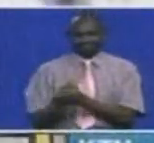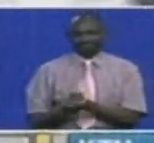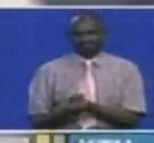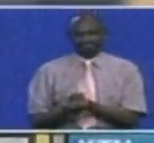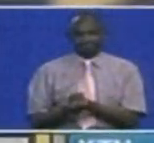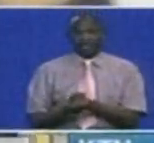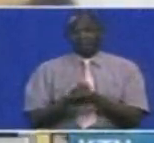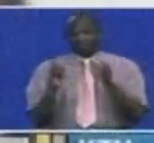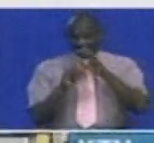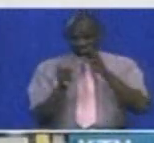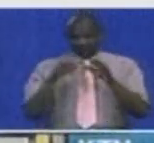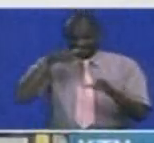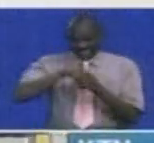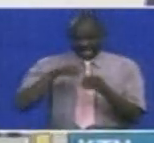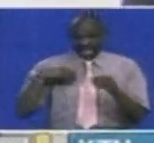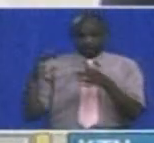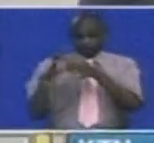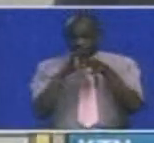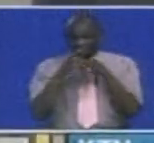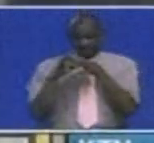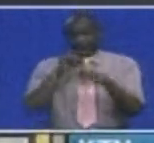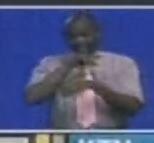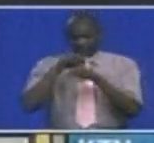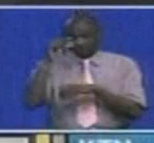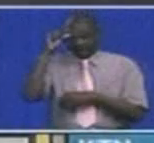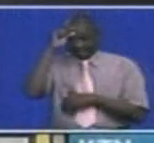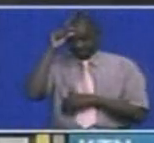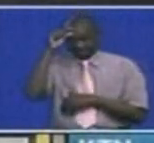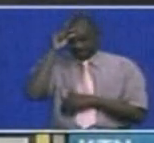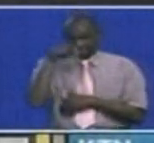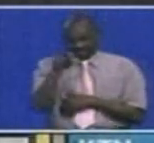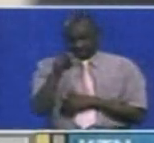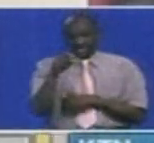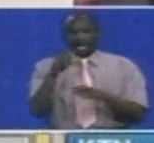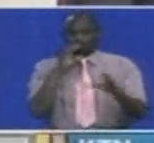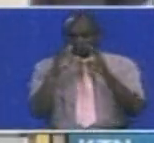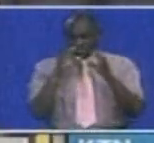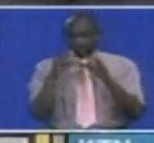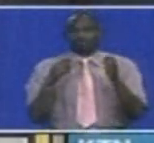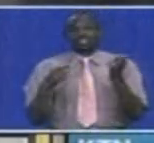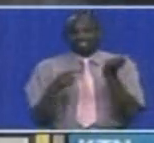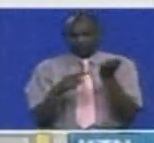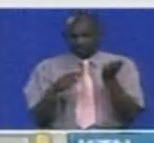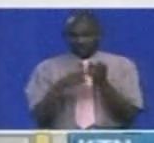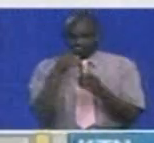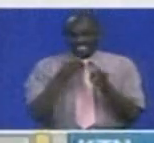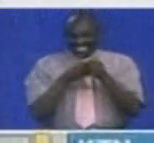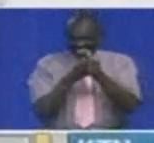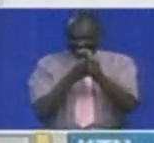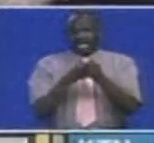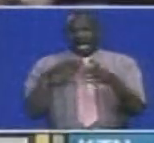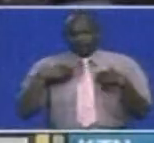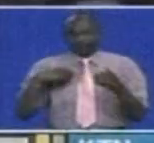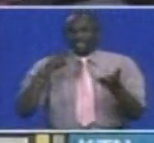The Ministry of Interior and Coordination of National Government and that of Information, Communication and Technology will lead the exercise of